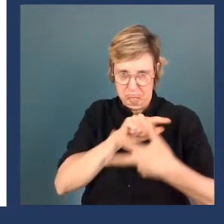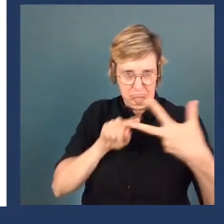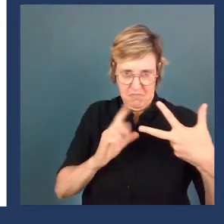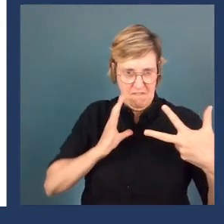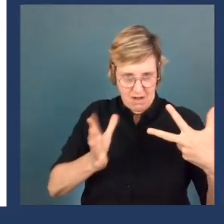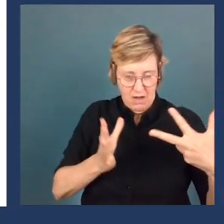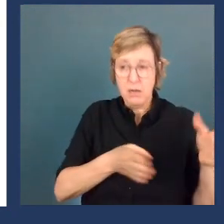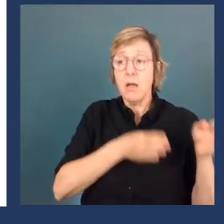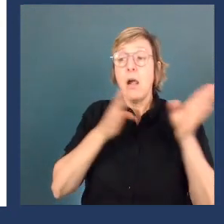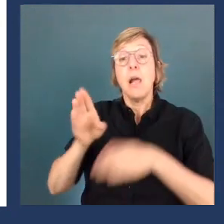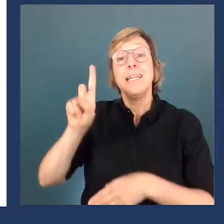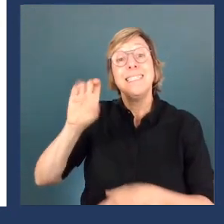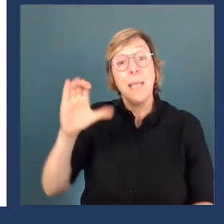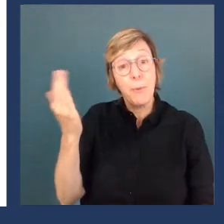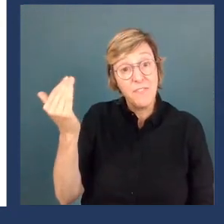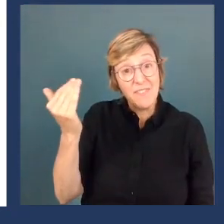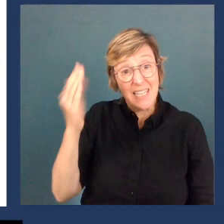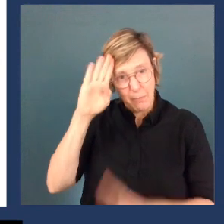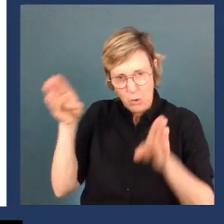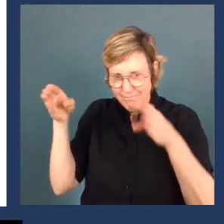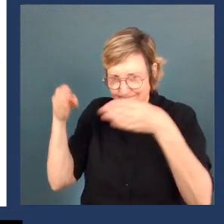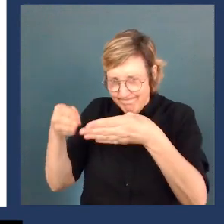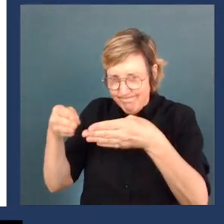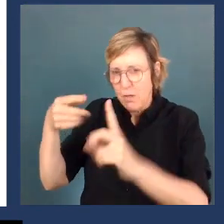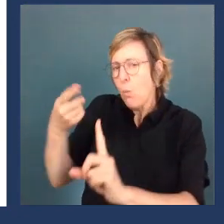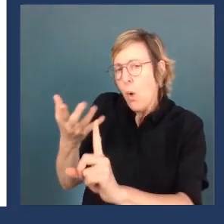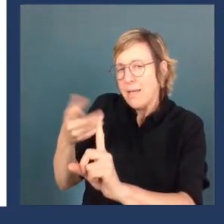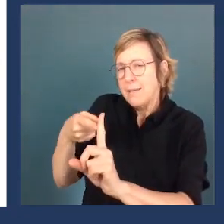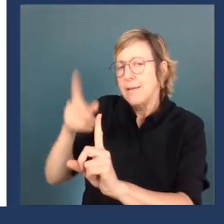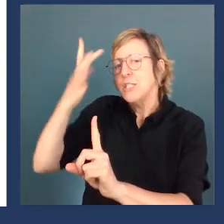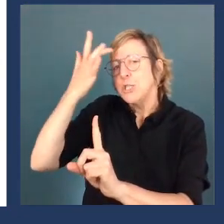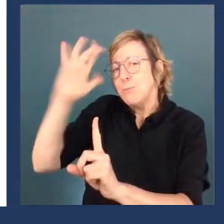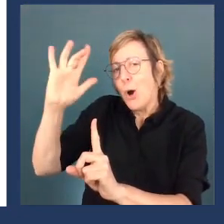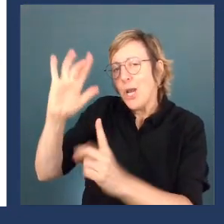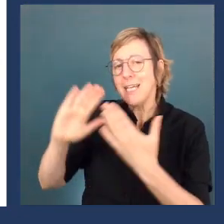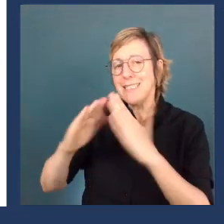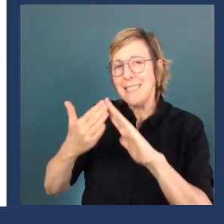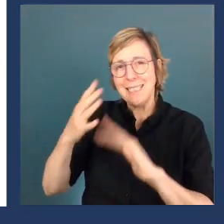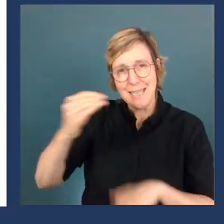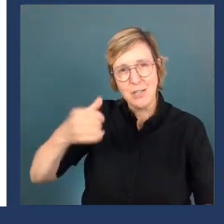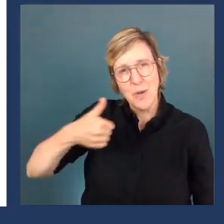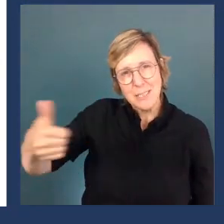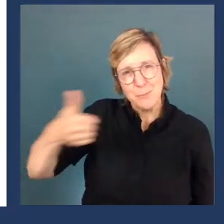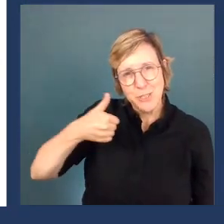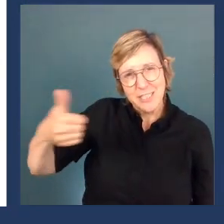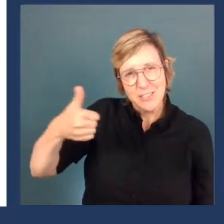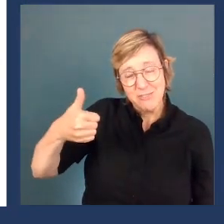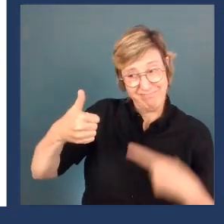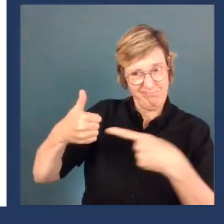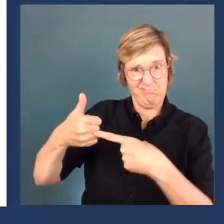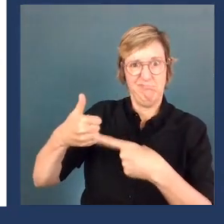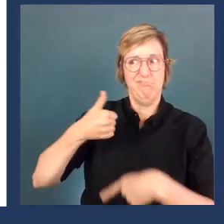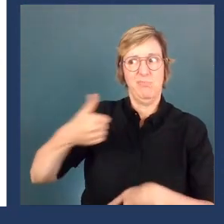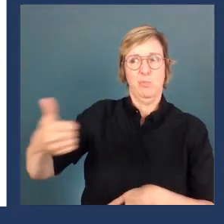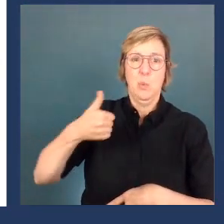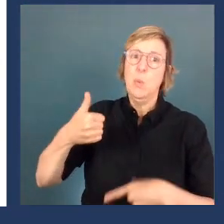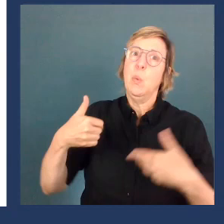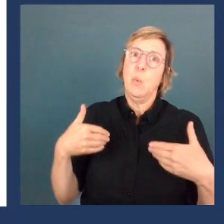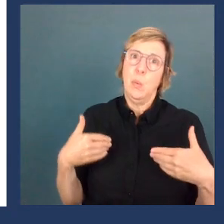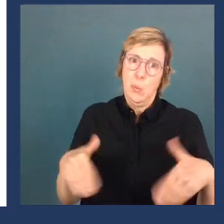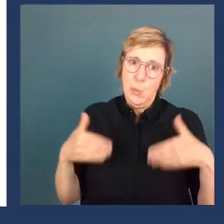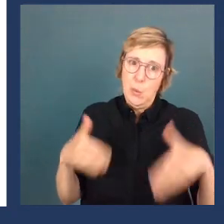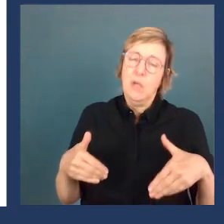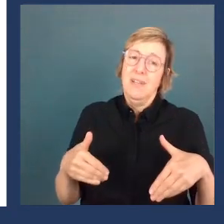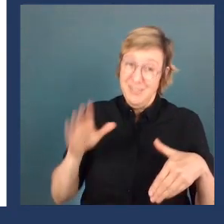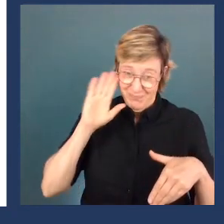specific call. This one is for smart cities and transportation. Transportation is another area that before the pandemic,